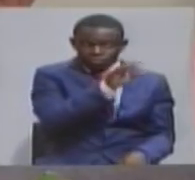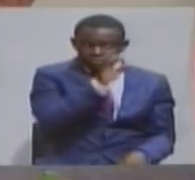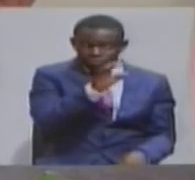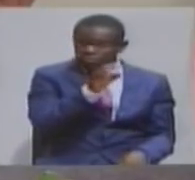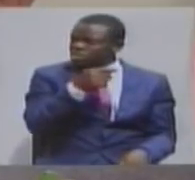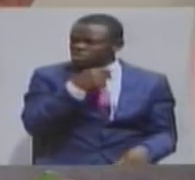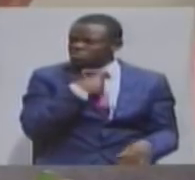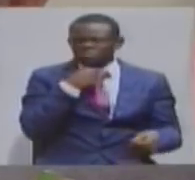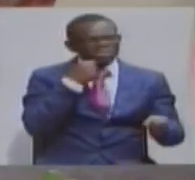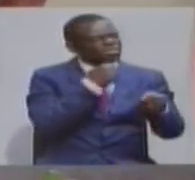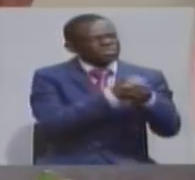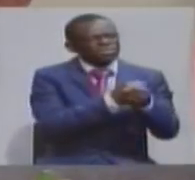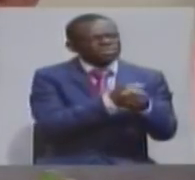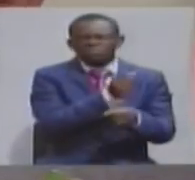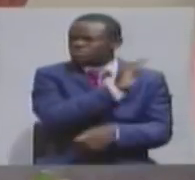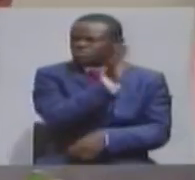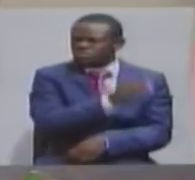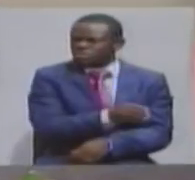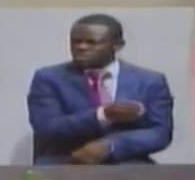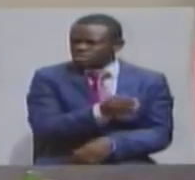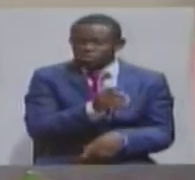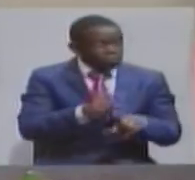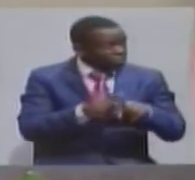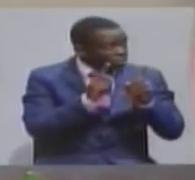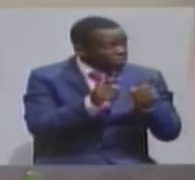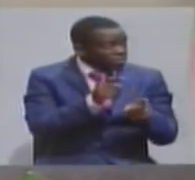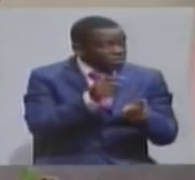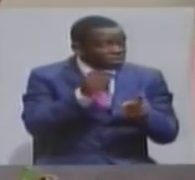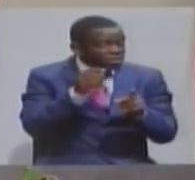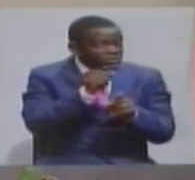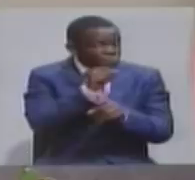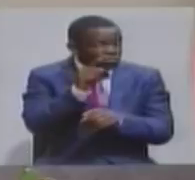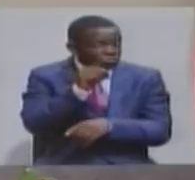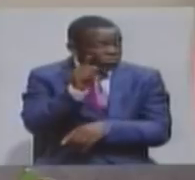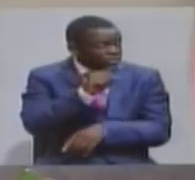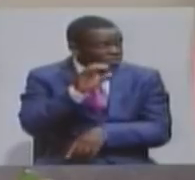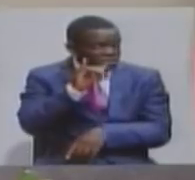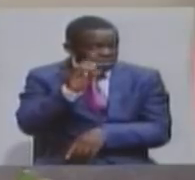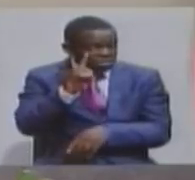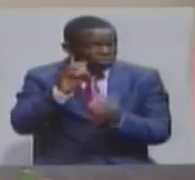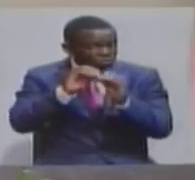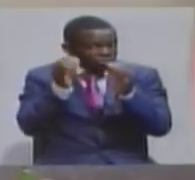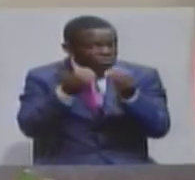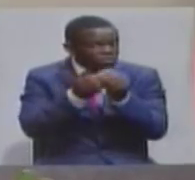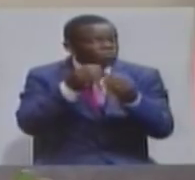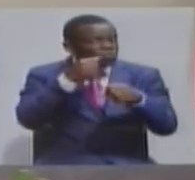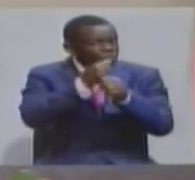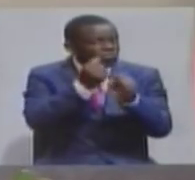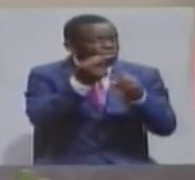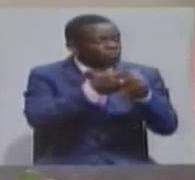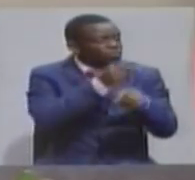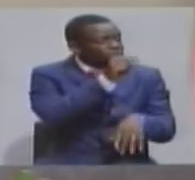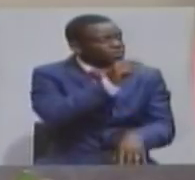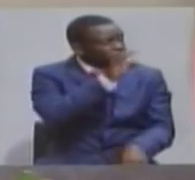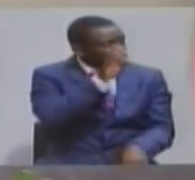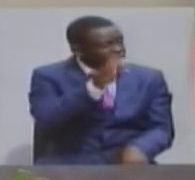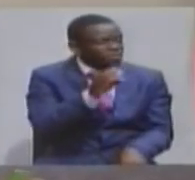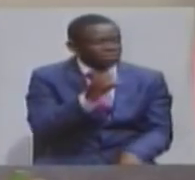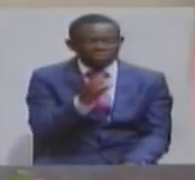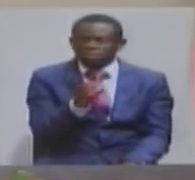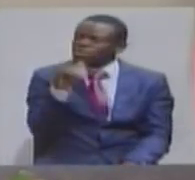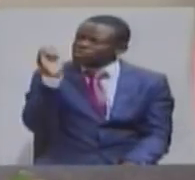was a product of ZCID. Which was a product of the meeting that was held, facilitated by ZCID. It wasn't a product of ZCID.